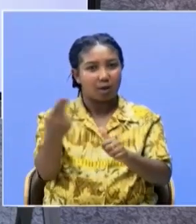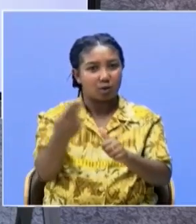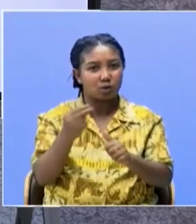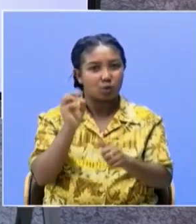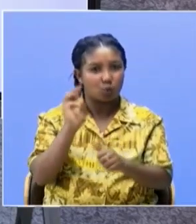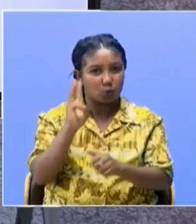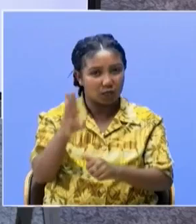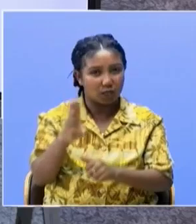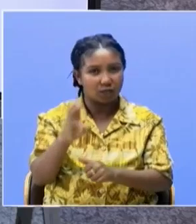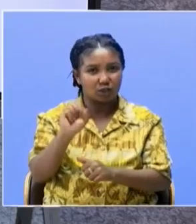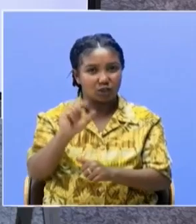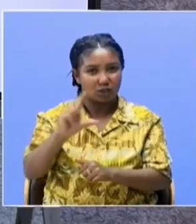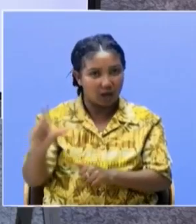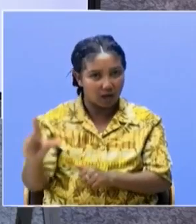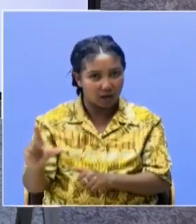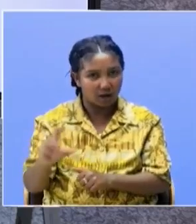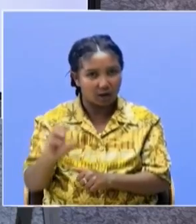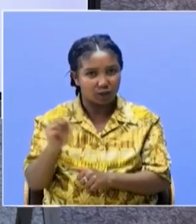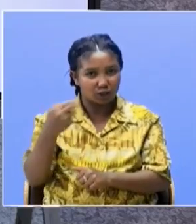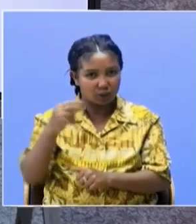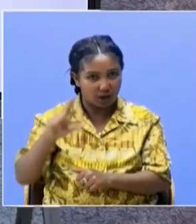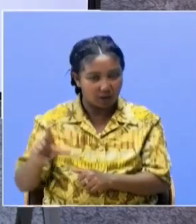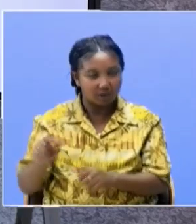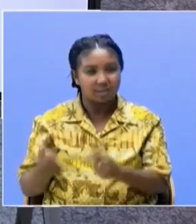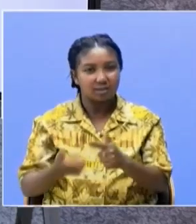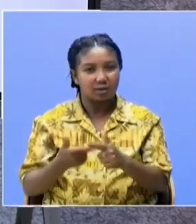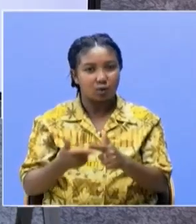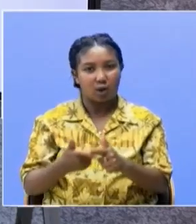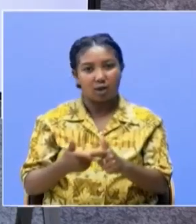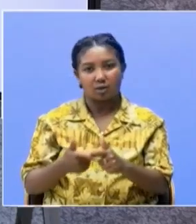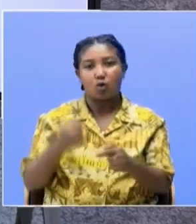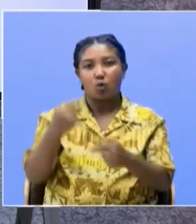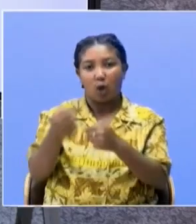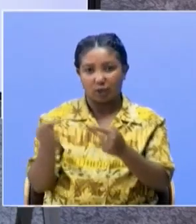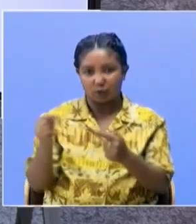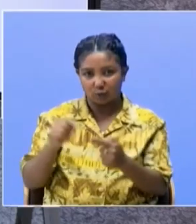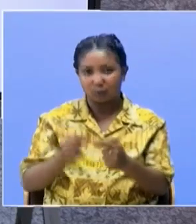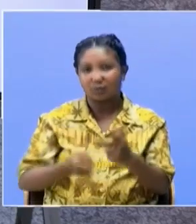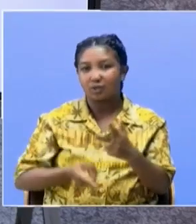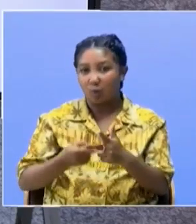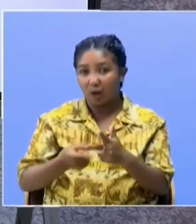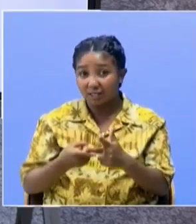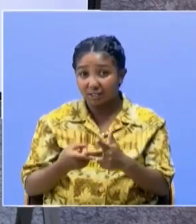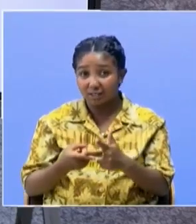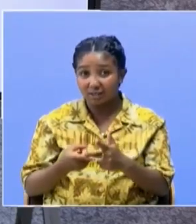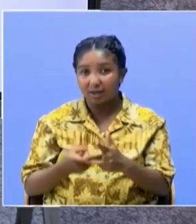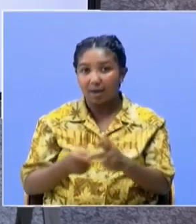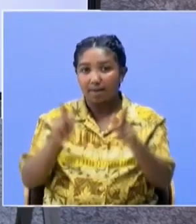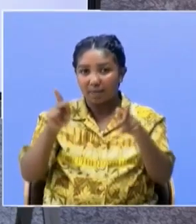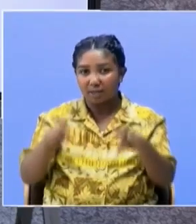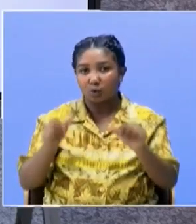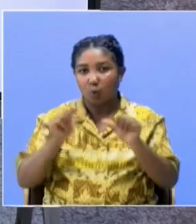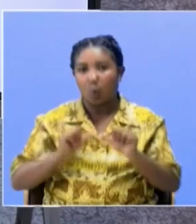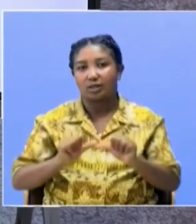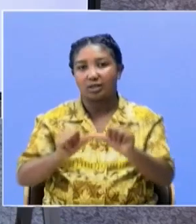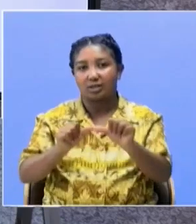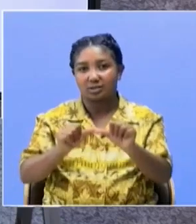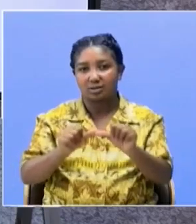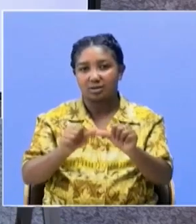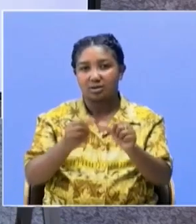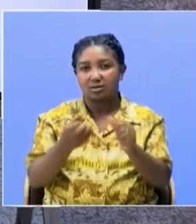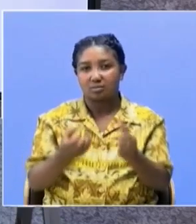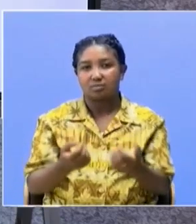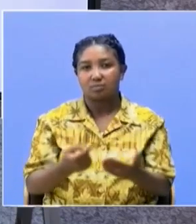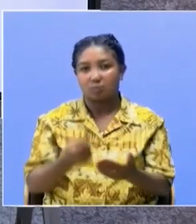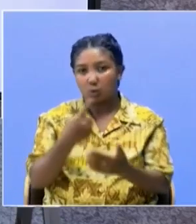will and shall, yes, and the other is going to, and the third one is the present continuous, but not only